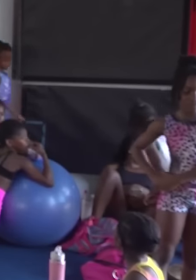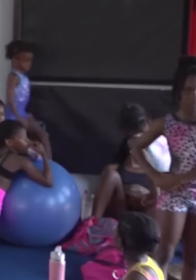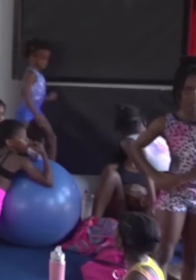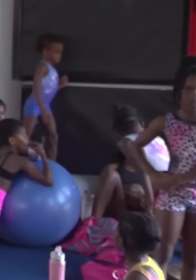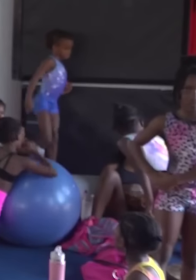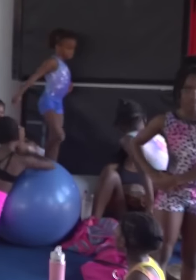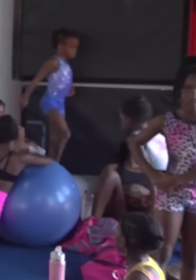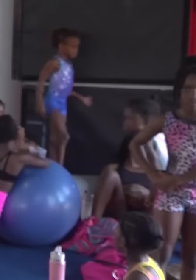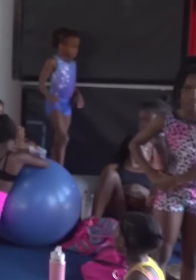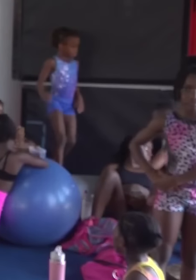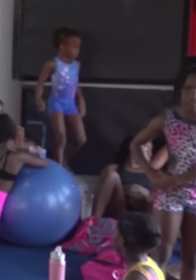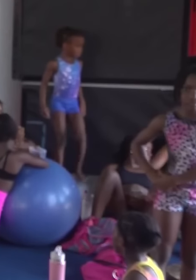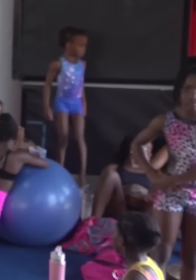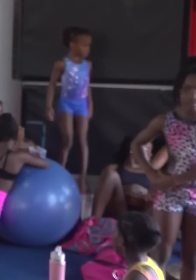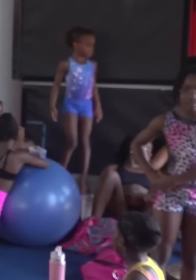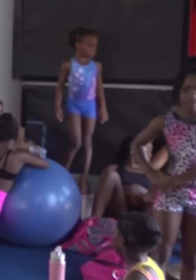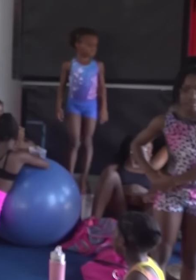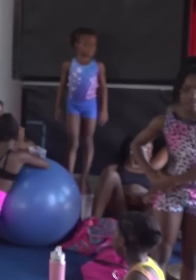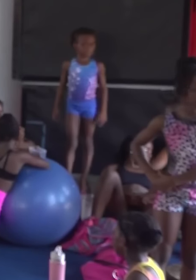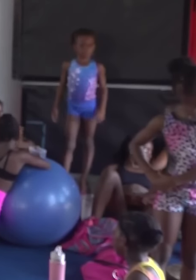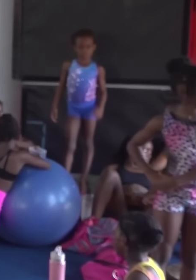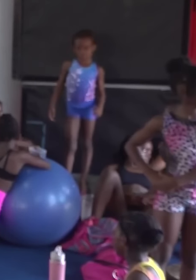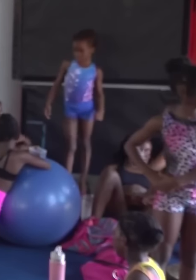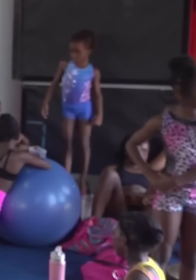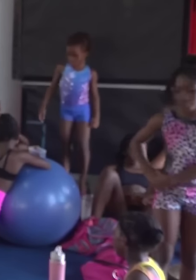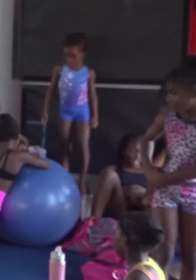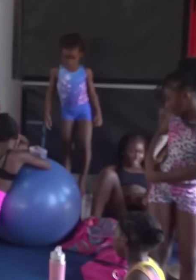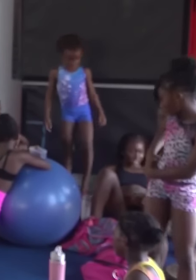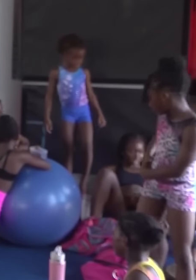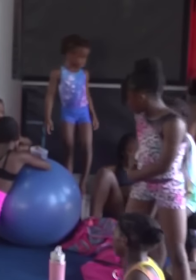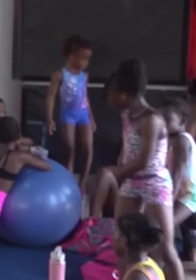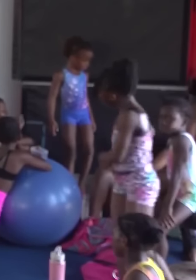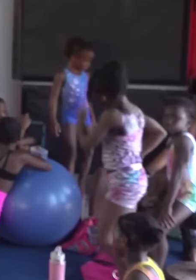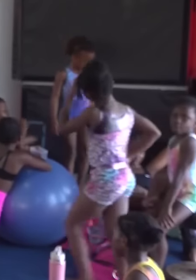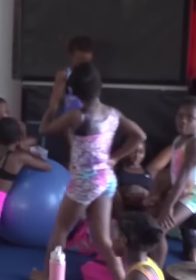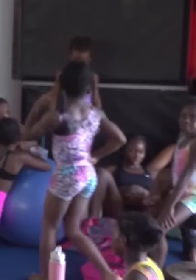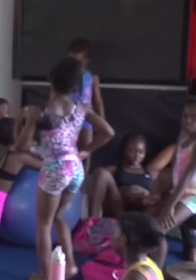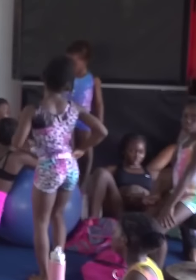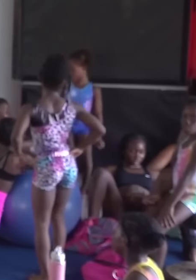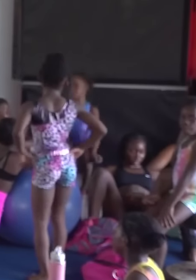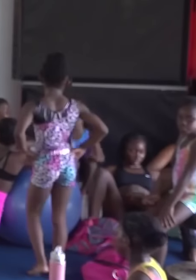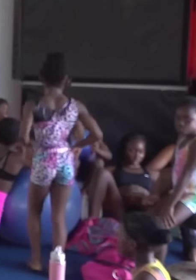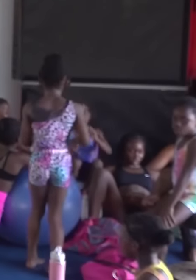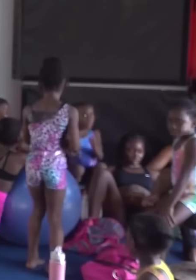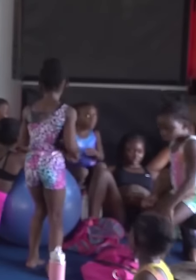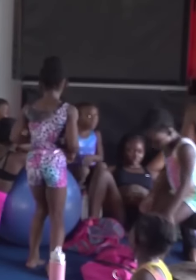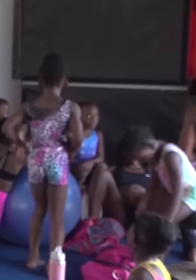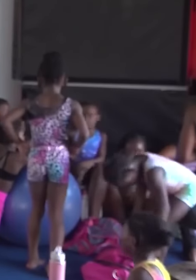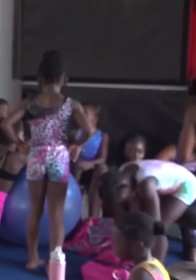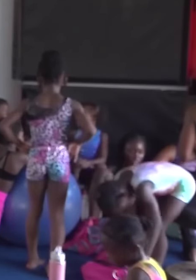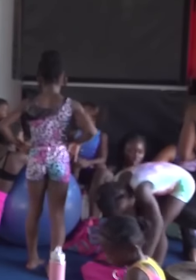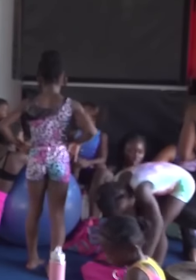media interaction workshop through the Barbados Olympic Association's National Olympic Academy. And right now they're doing a